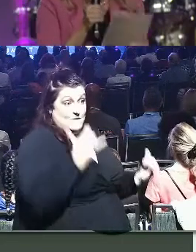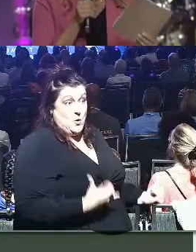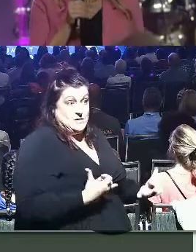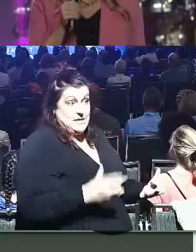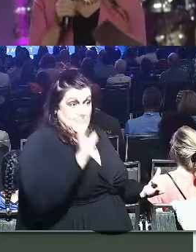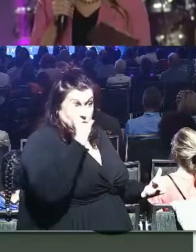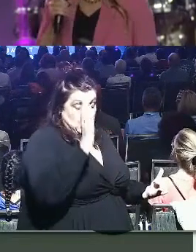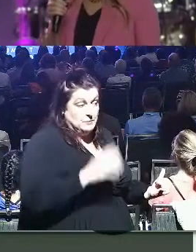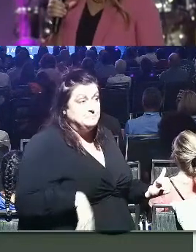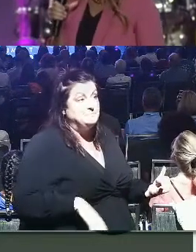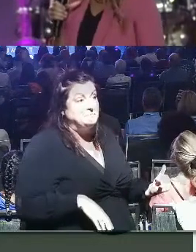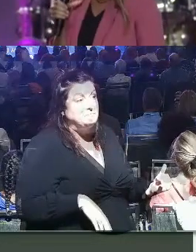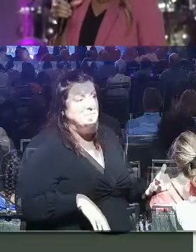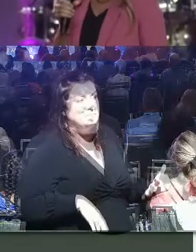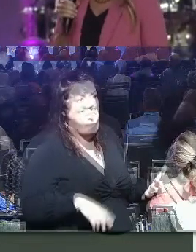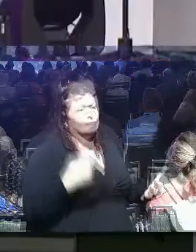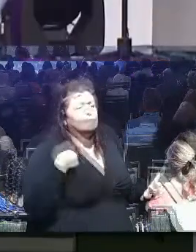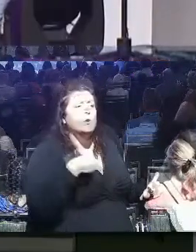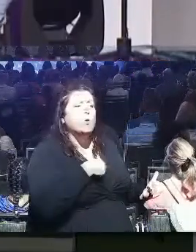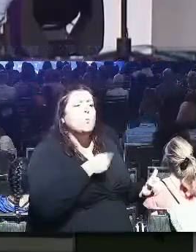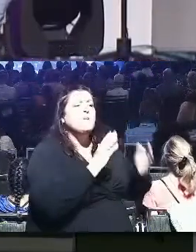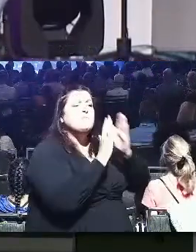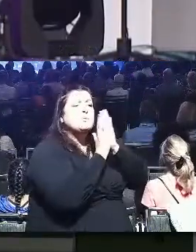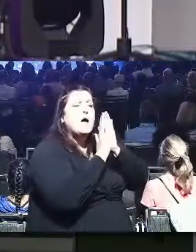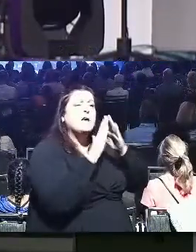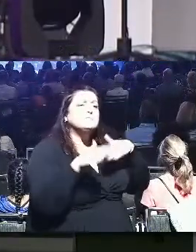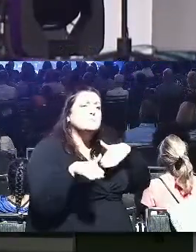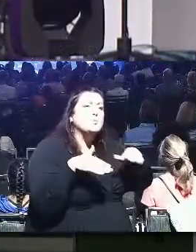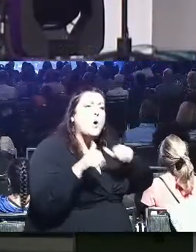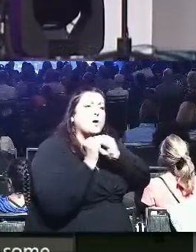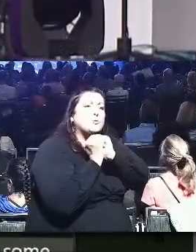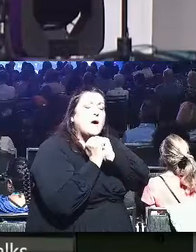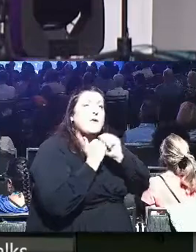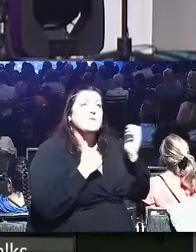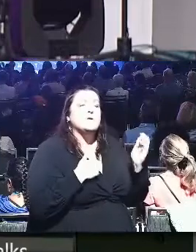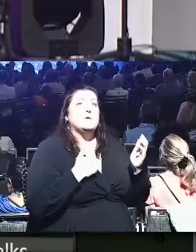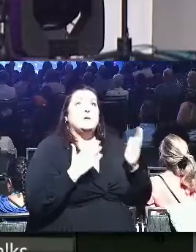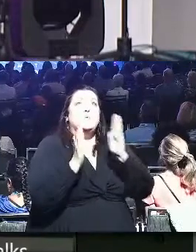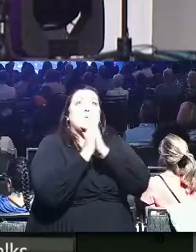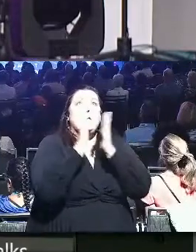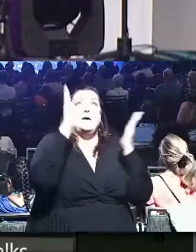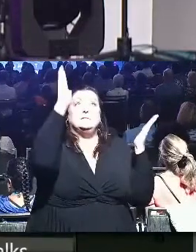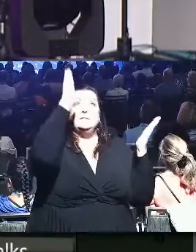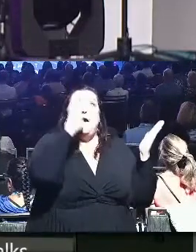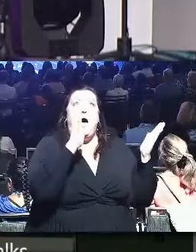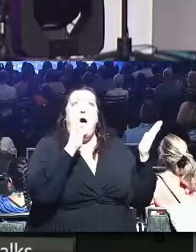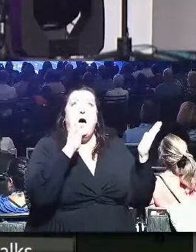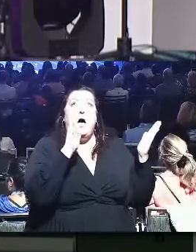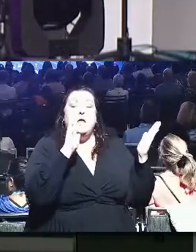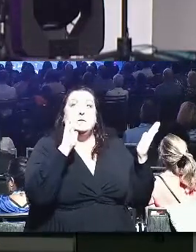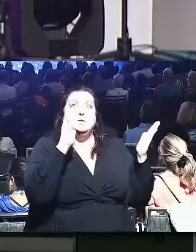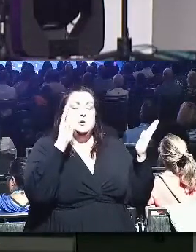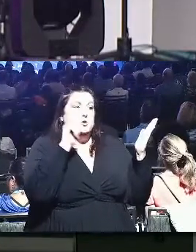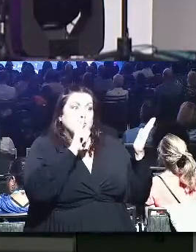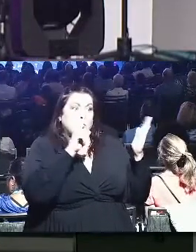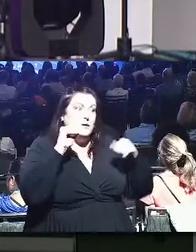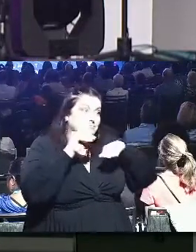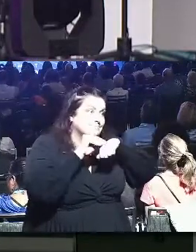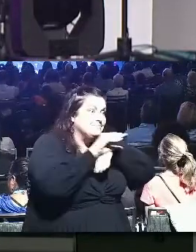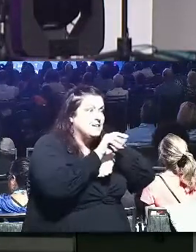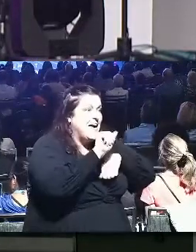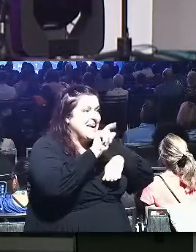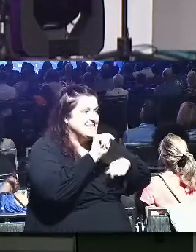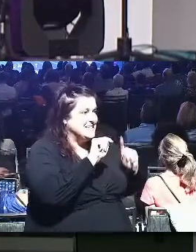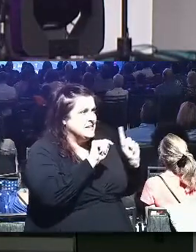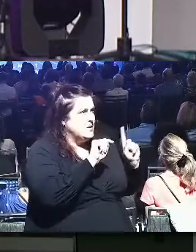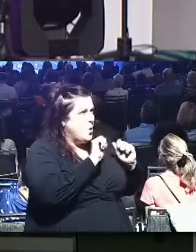sermon, you know, we've gone on some prayer walks together, and we've just asked God that He would put on AT's heart what to say and how to say it,